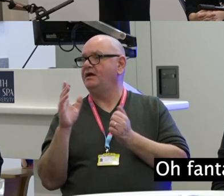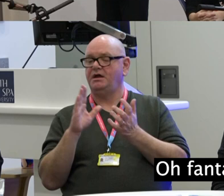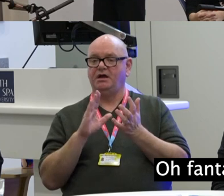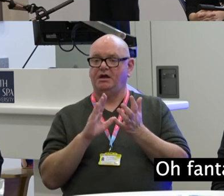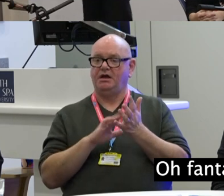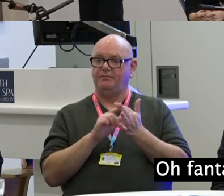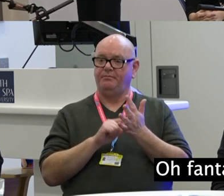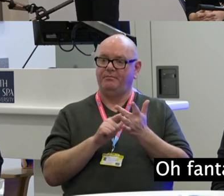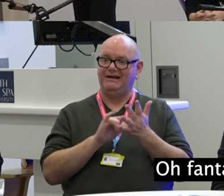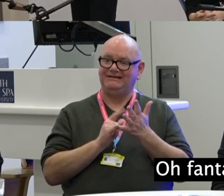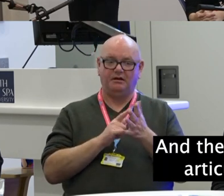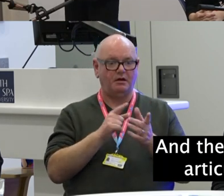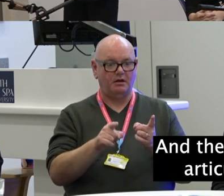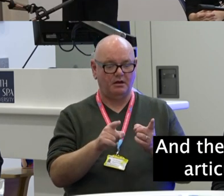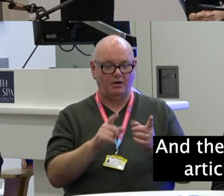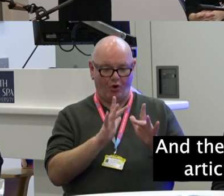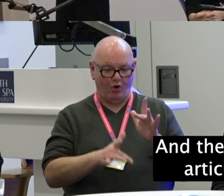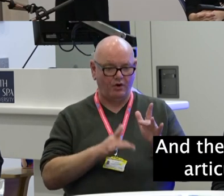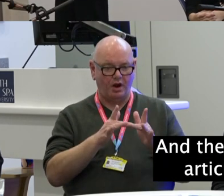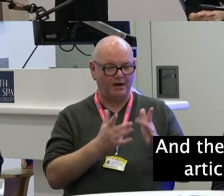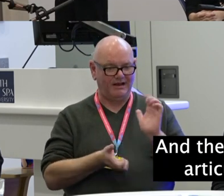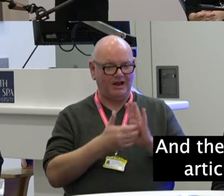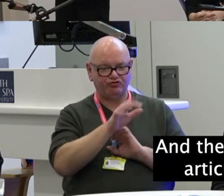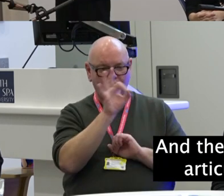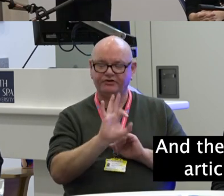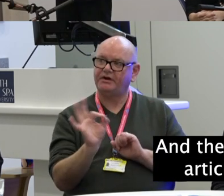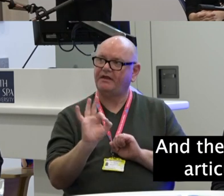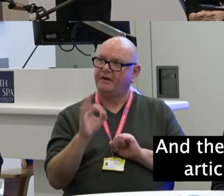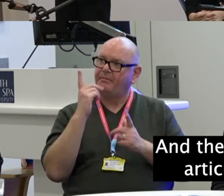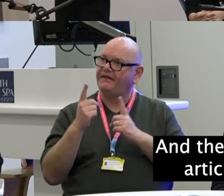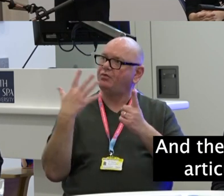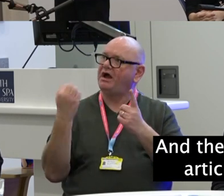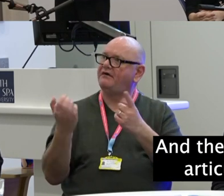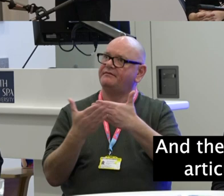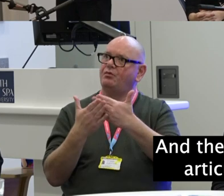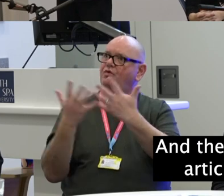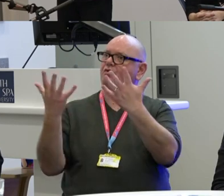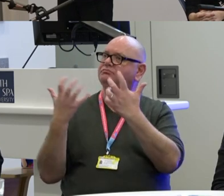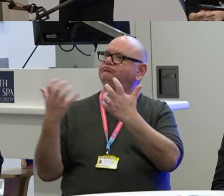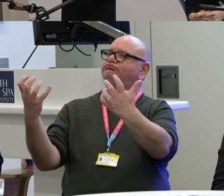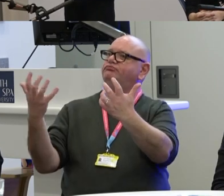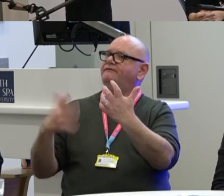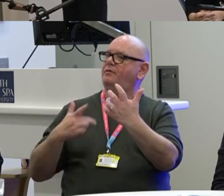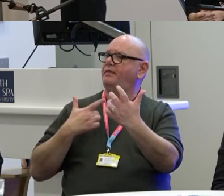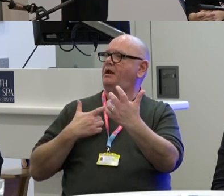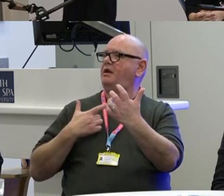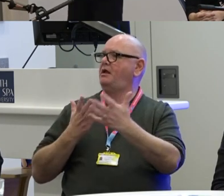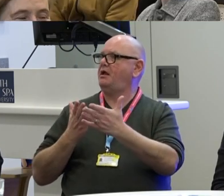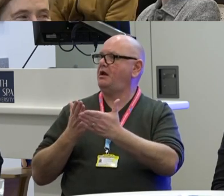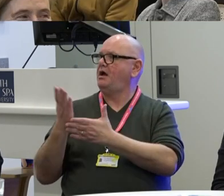Oh, fantastic, in this mighty room. Yes, and there is a mic which can help you articulate that mighty question.